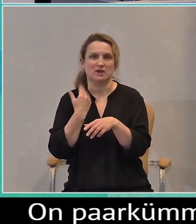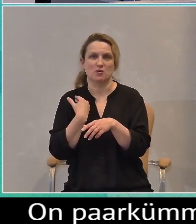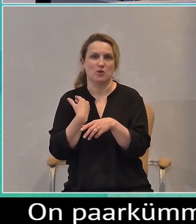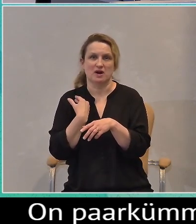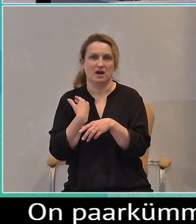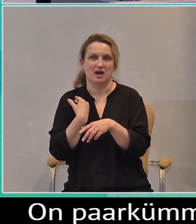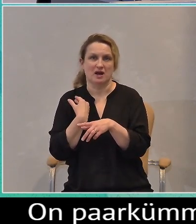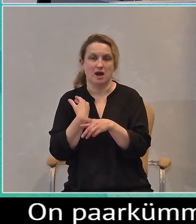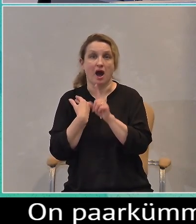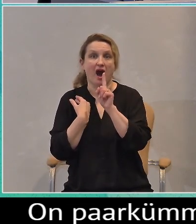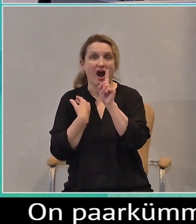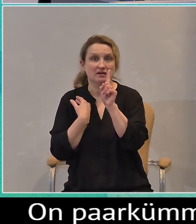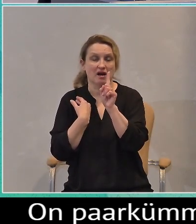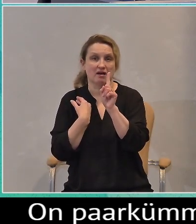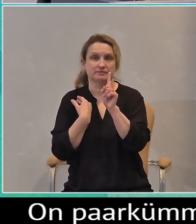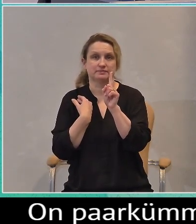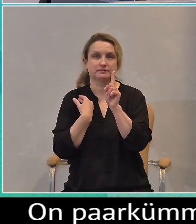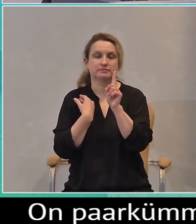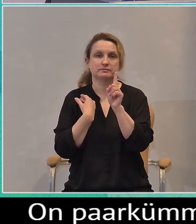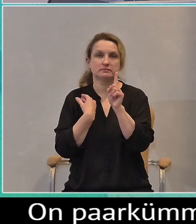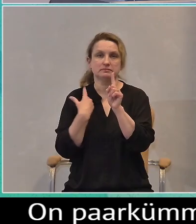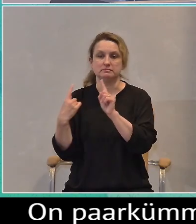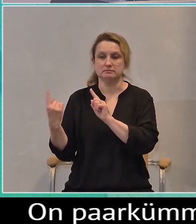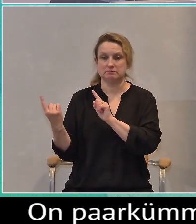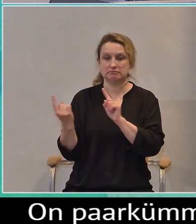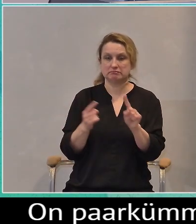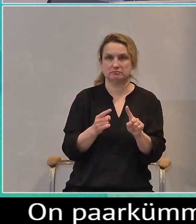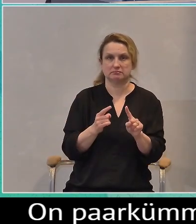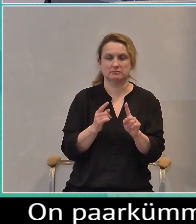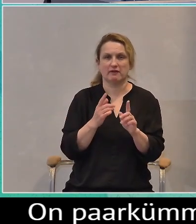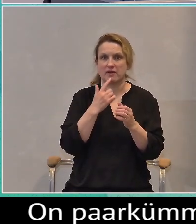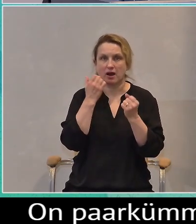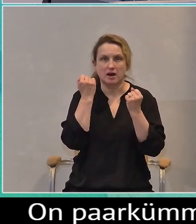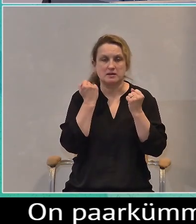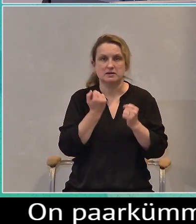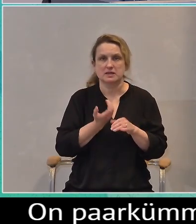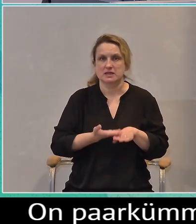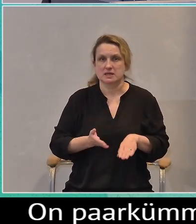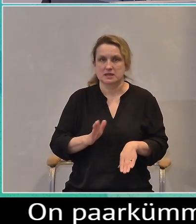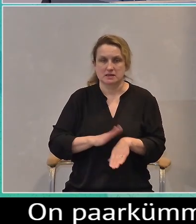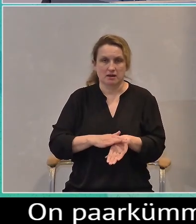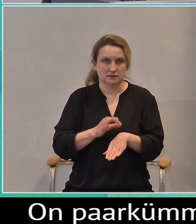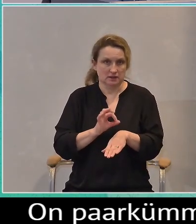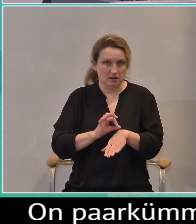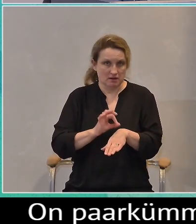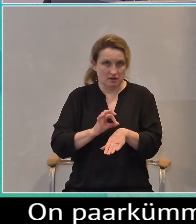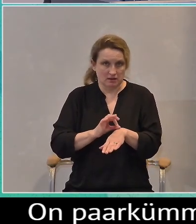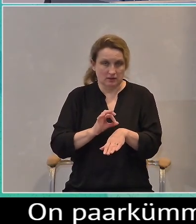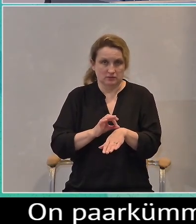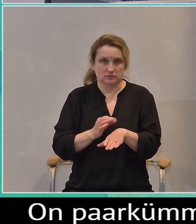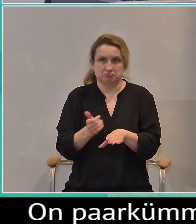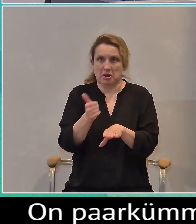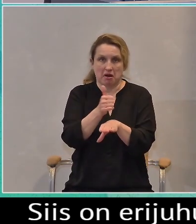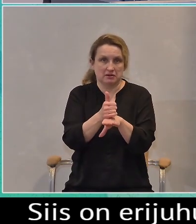dozen patients, then those drugs won't be considered as orphan drugs, or the diseases won't be considered as